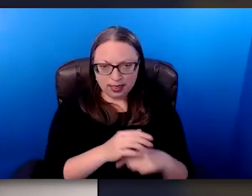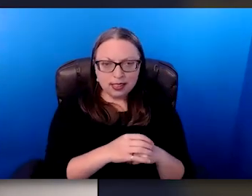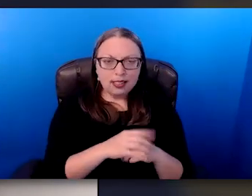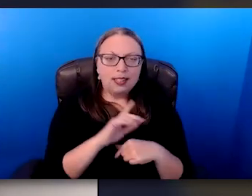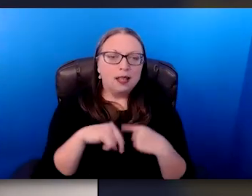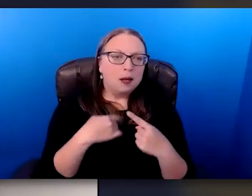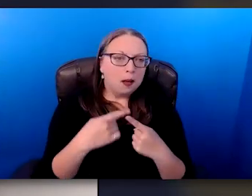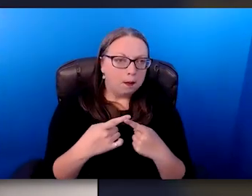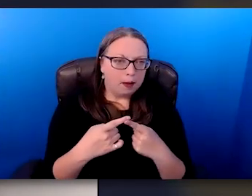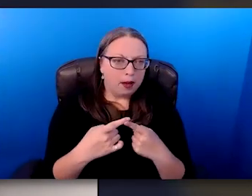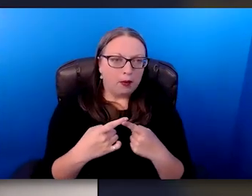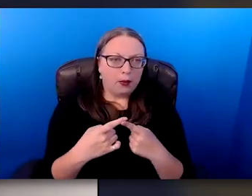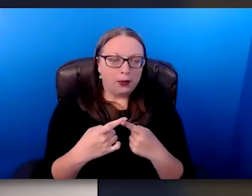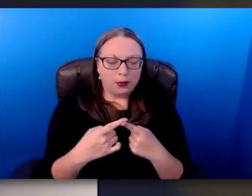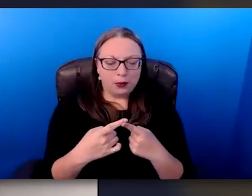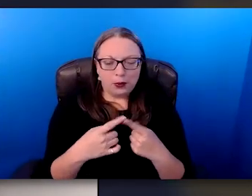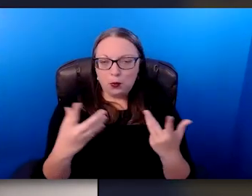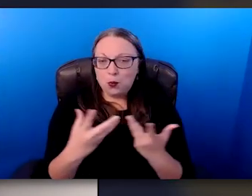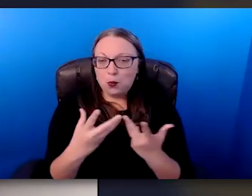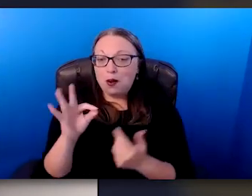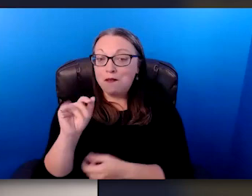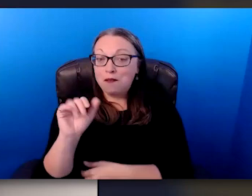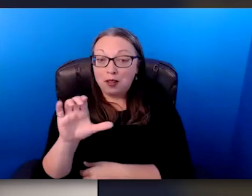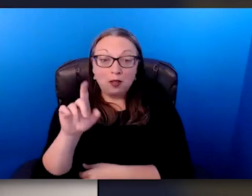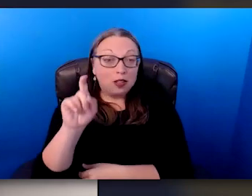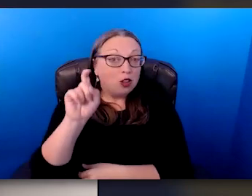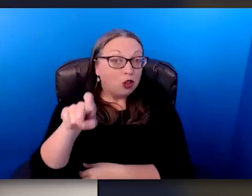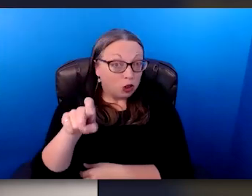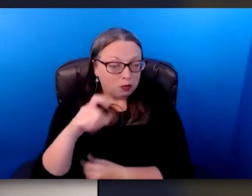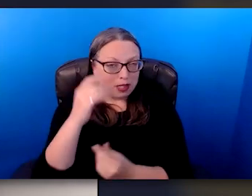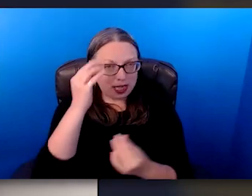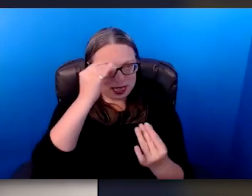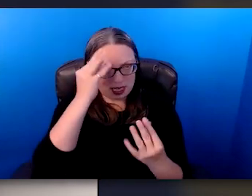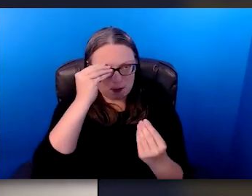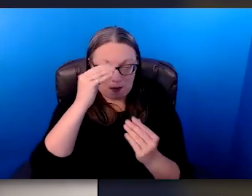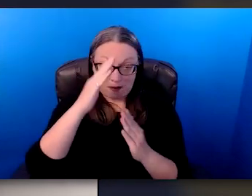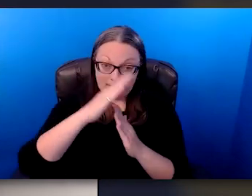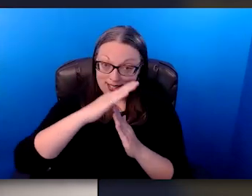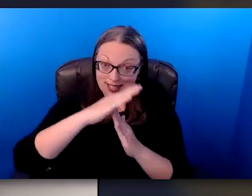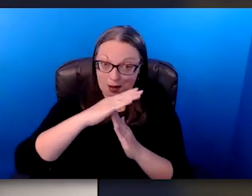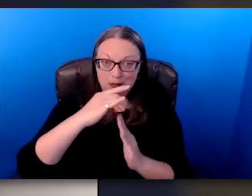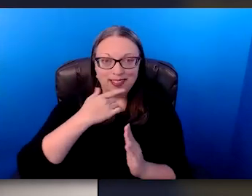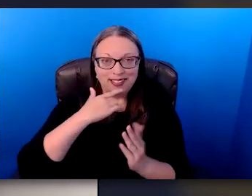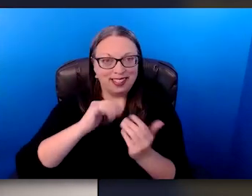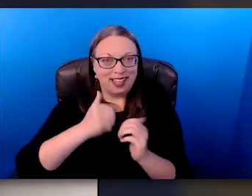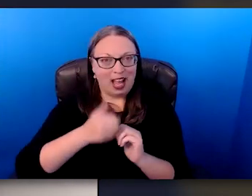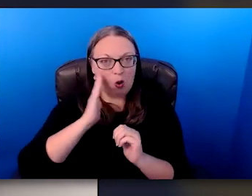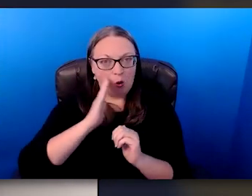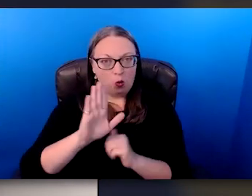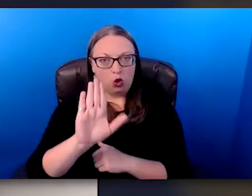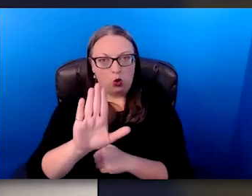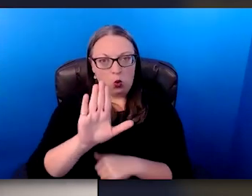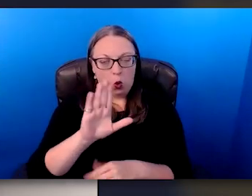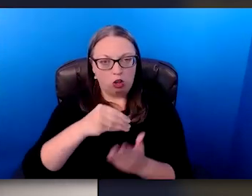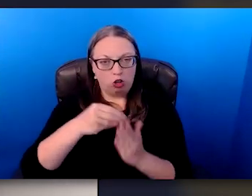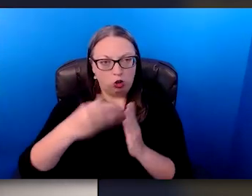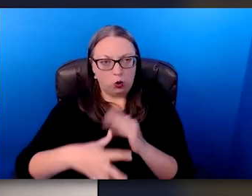about what faculty should be thinking about. But the top of the slide says, how will your students be working in the